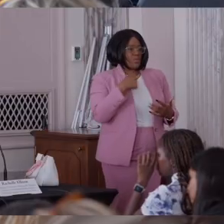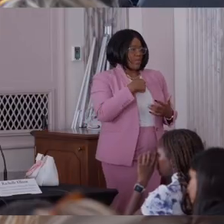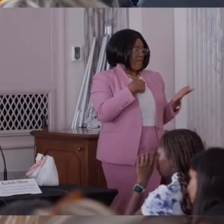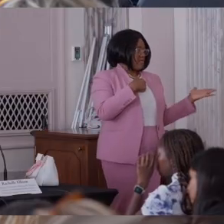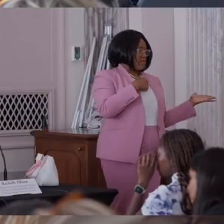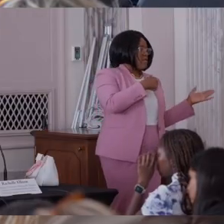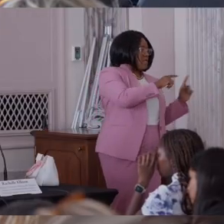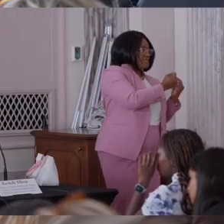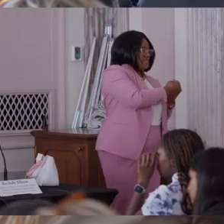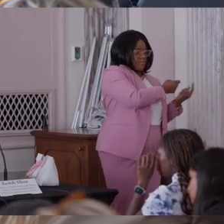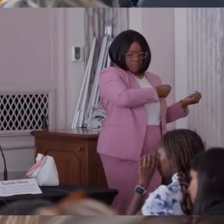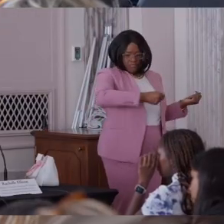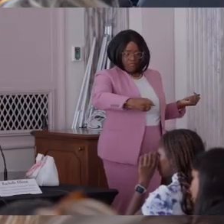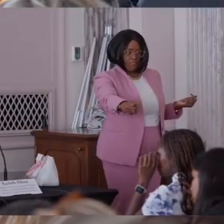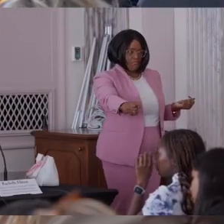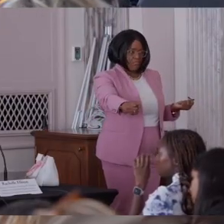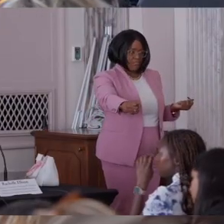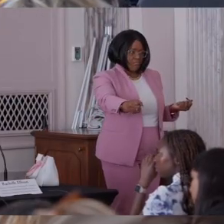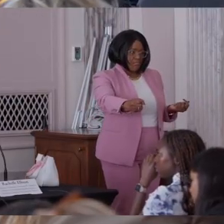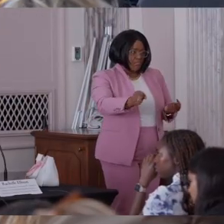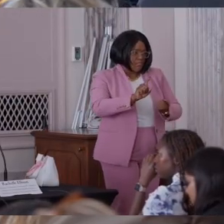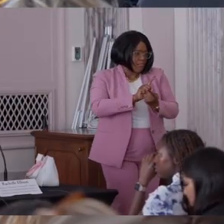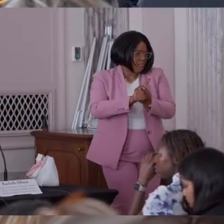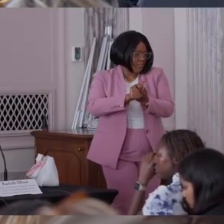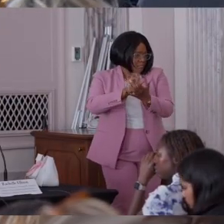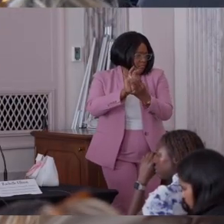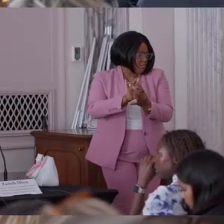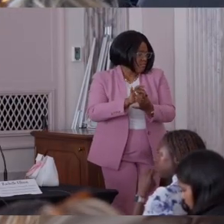can handle that, and that's part of a